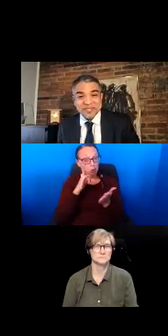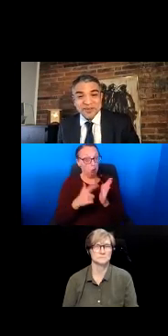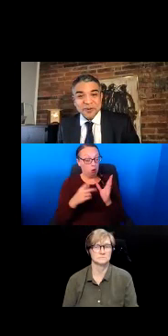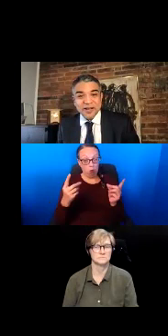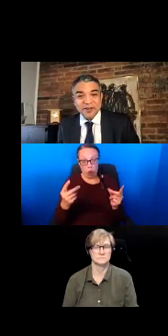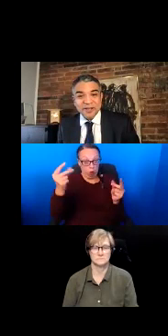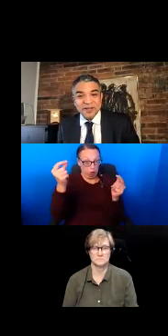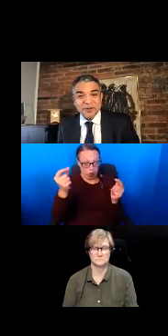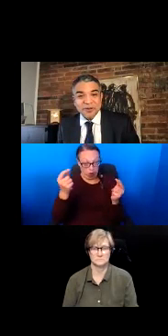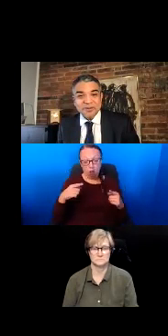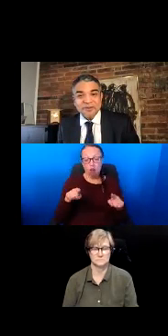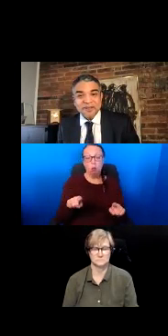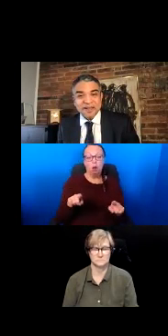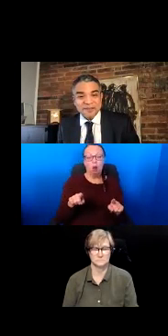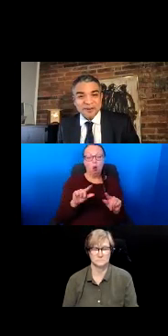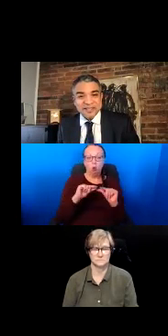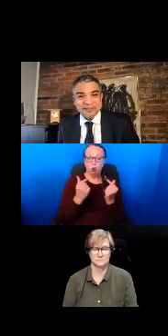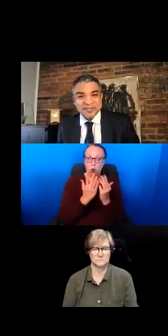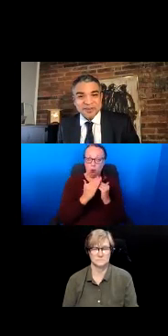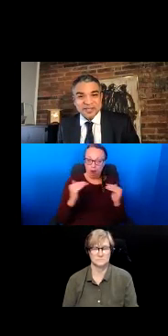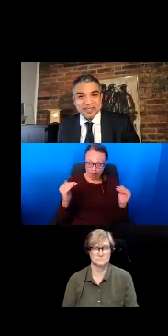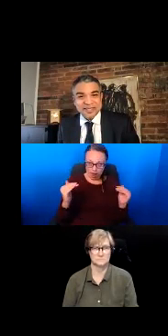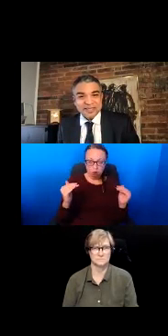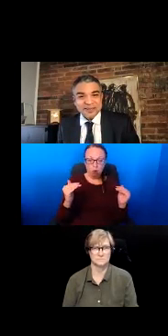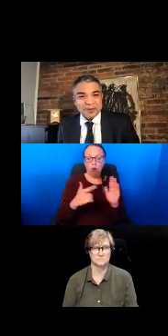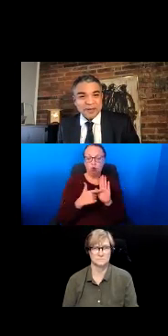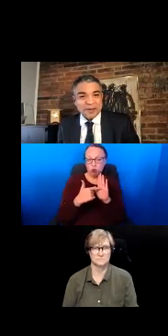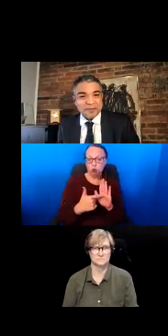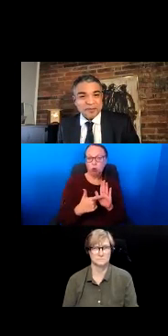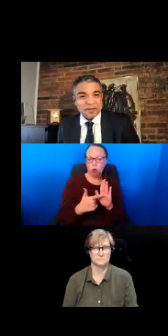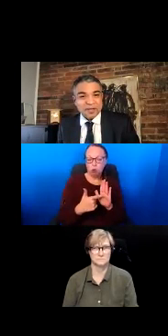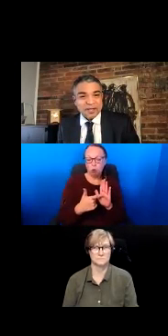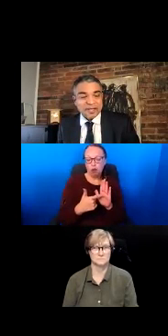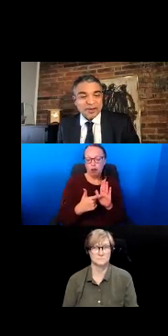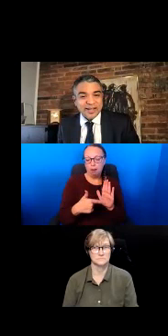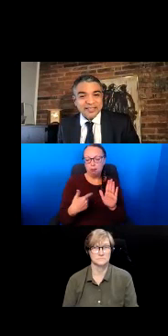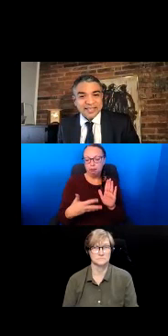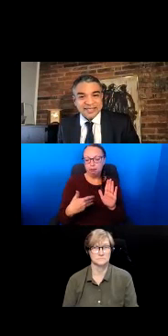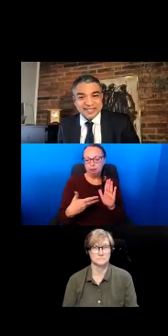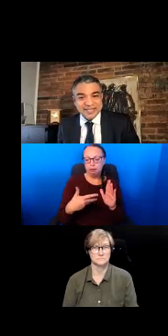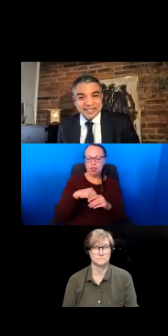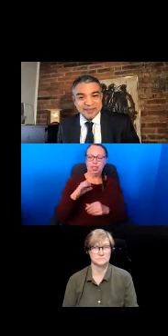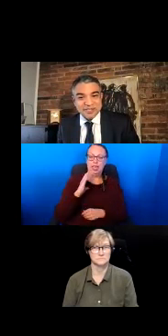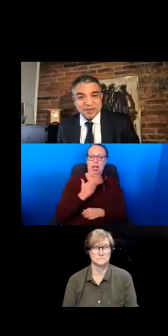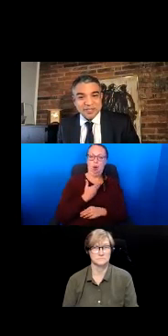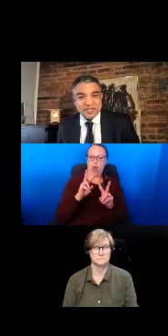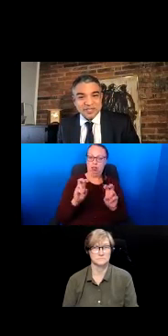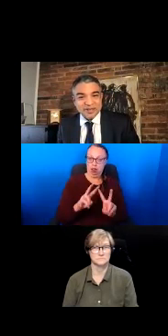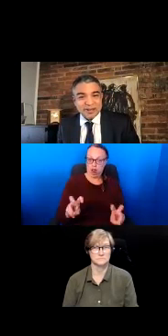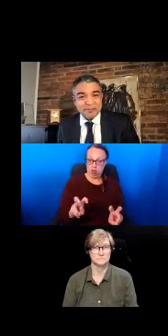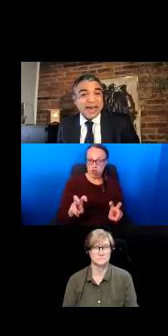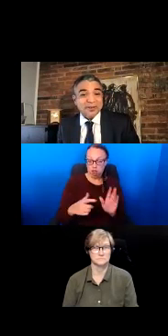is that while group level fMRI demonstrated, in our ALE analyses,